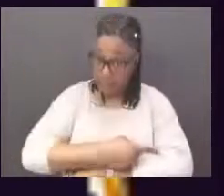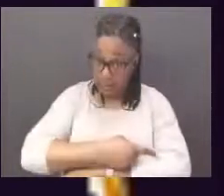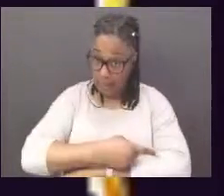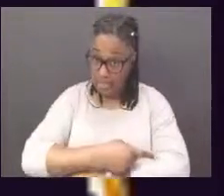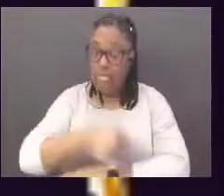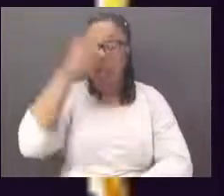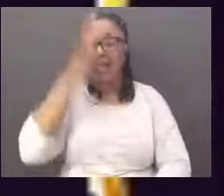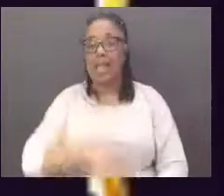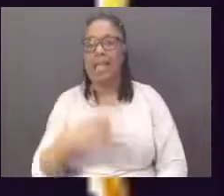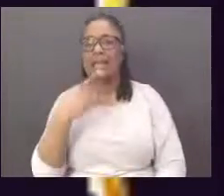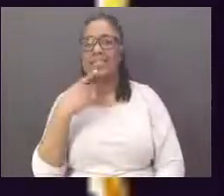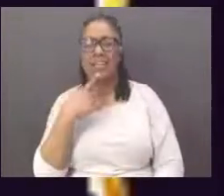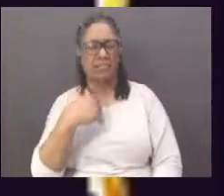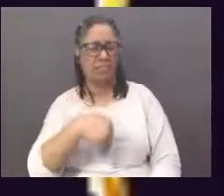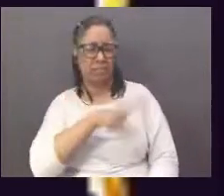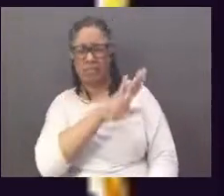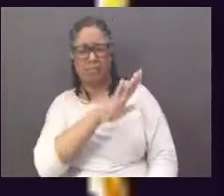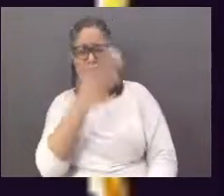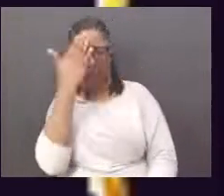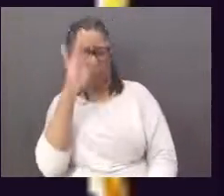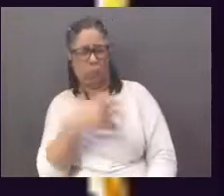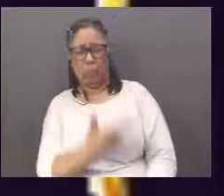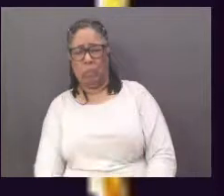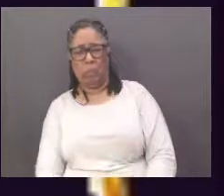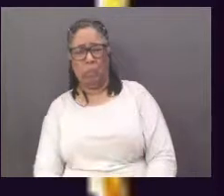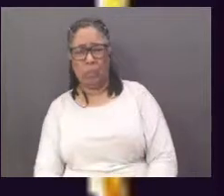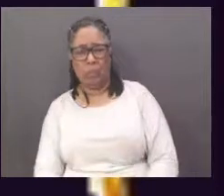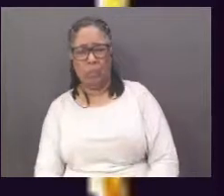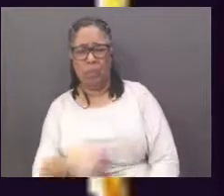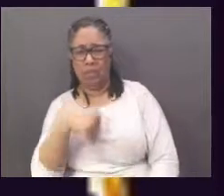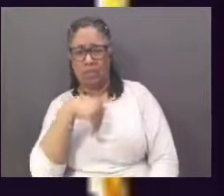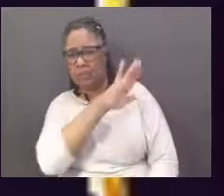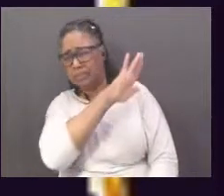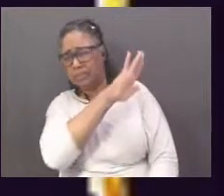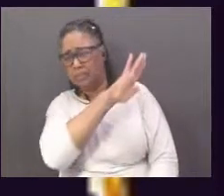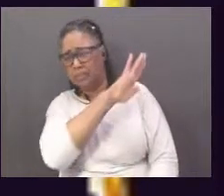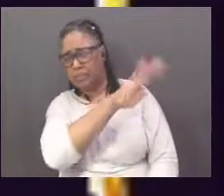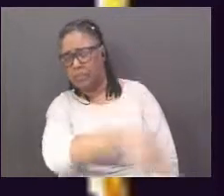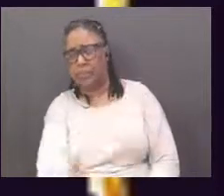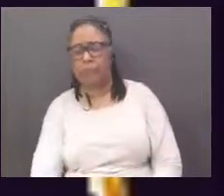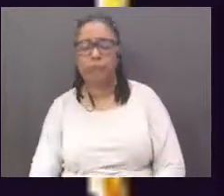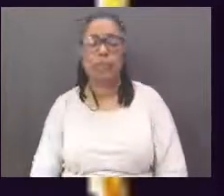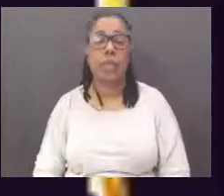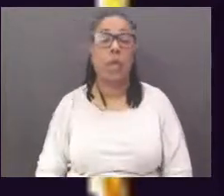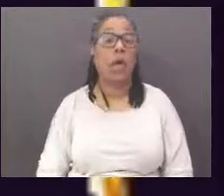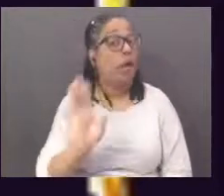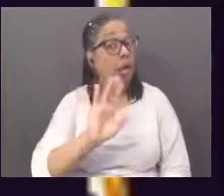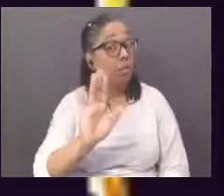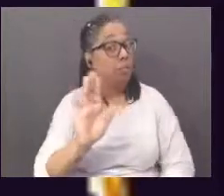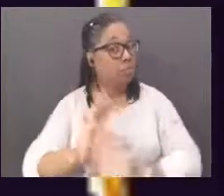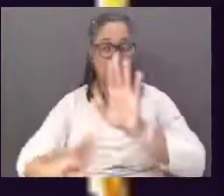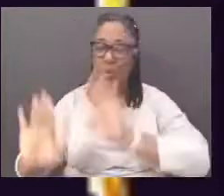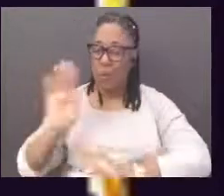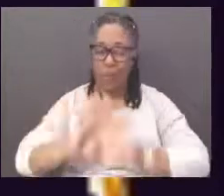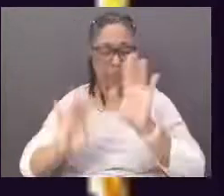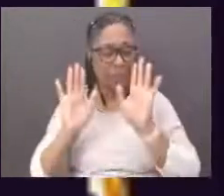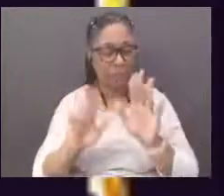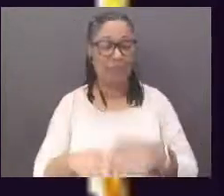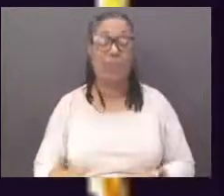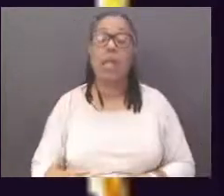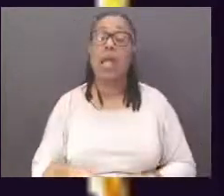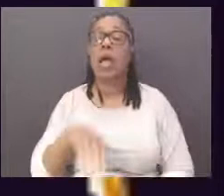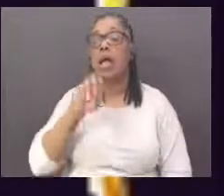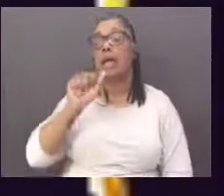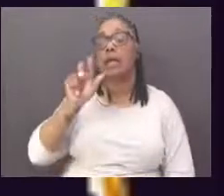folks, I don't know you, and you need to get away from me. But don't you worry, because Satan will say to